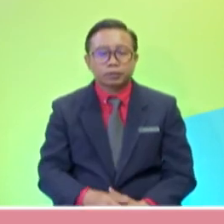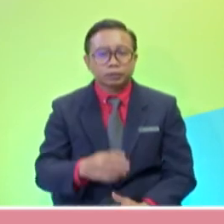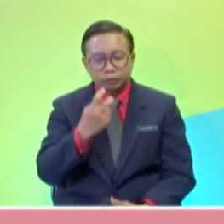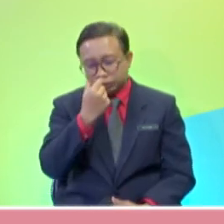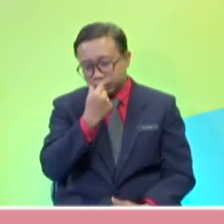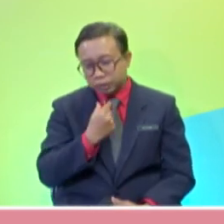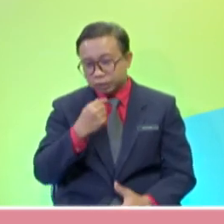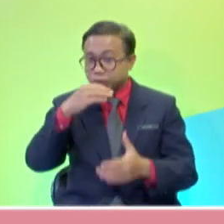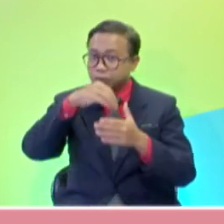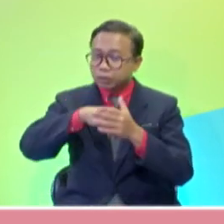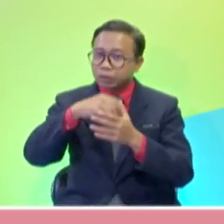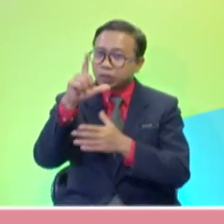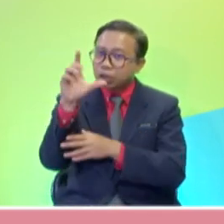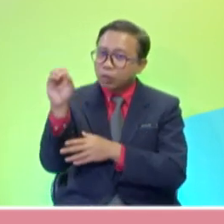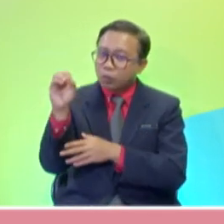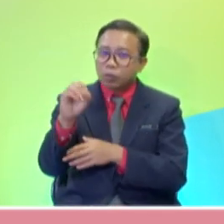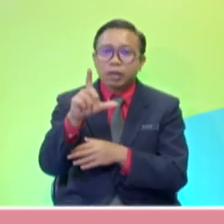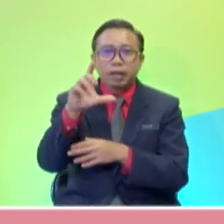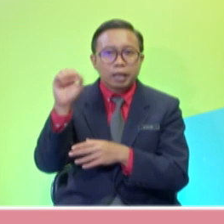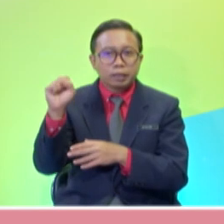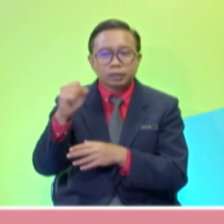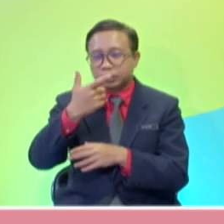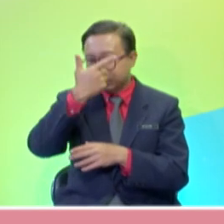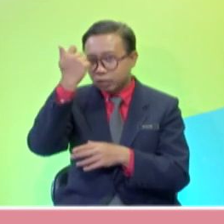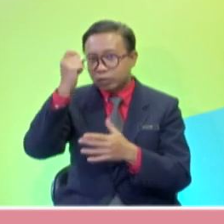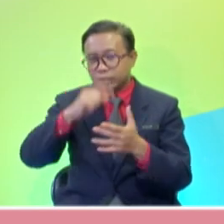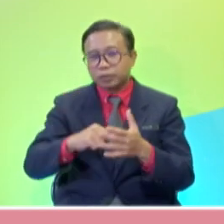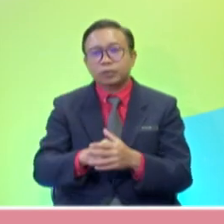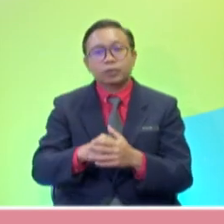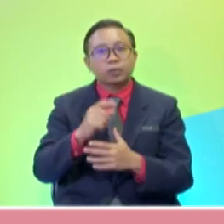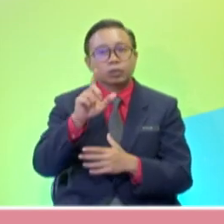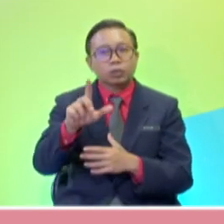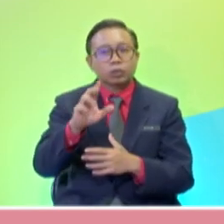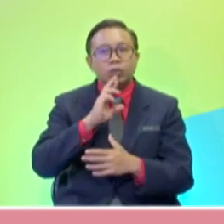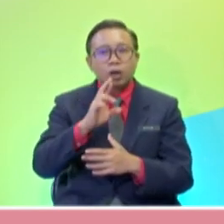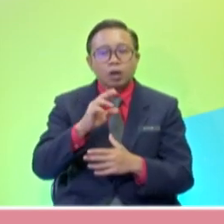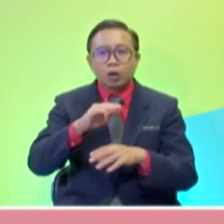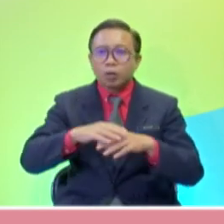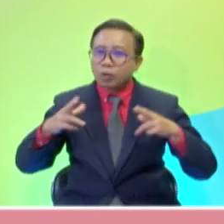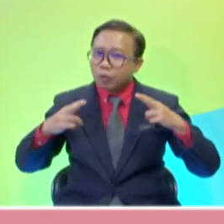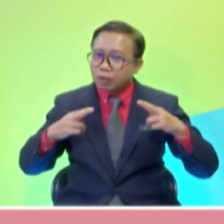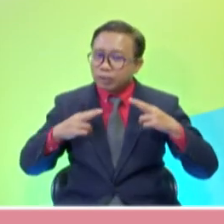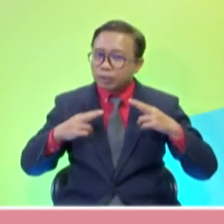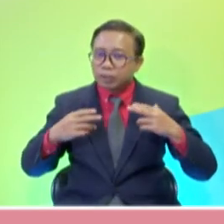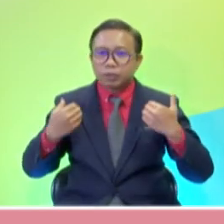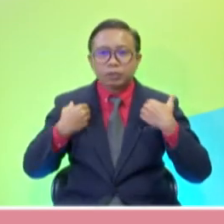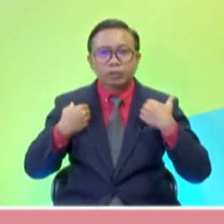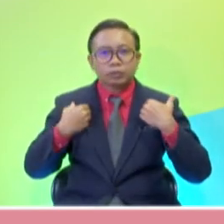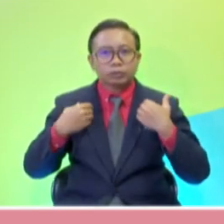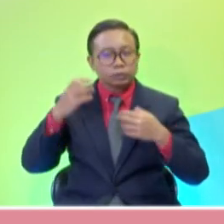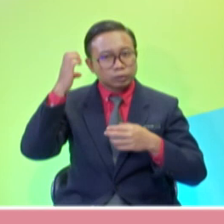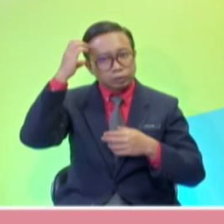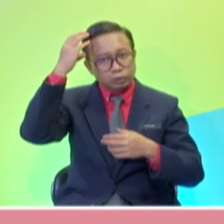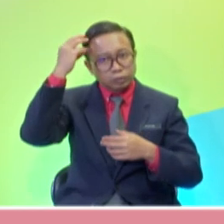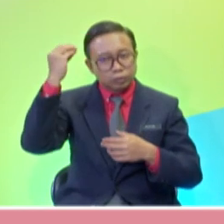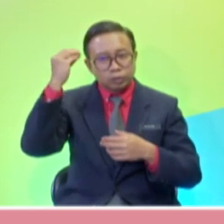learning outcome or the learning standards. It's because even though you are on a holiday, sometimes you do experience mishaps